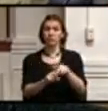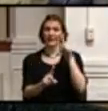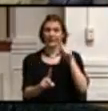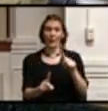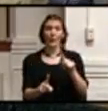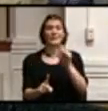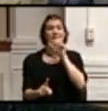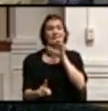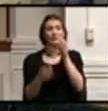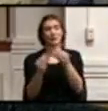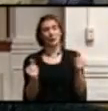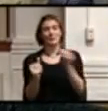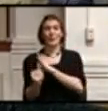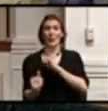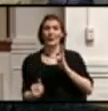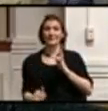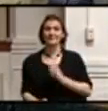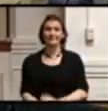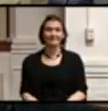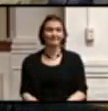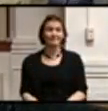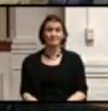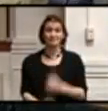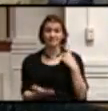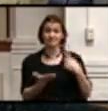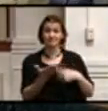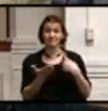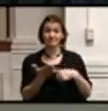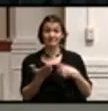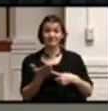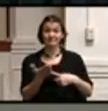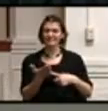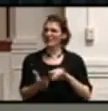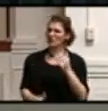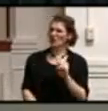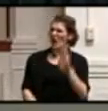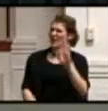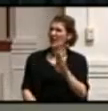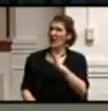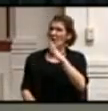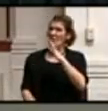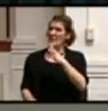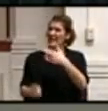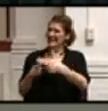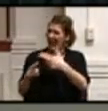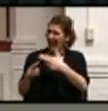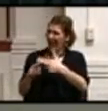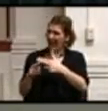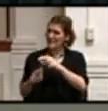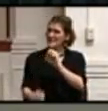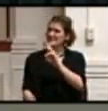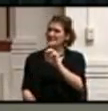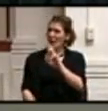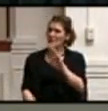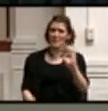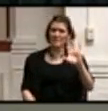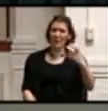Senior Solutions Board. Is there any discussion? Summer Birch should be on the Tree Advisory Committee.